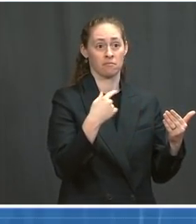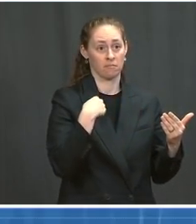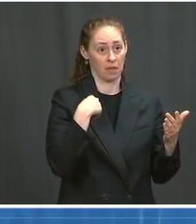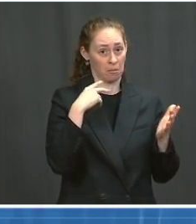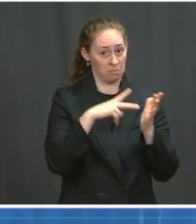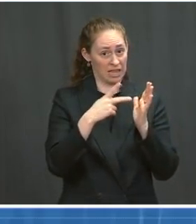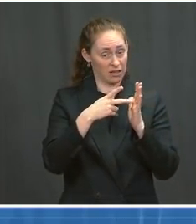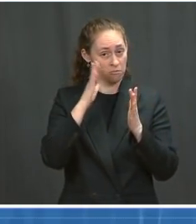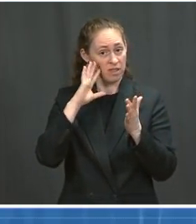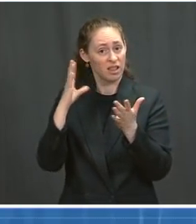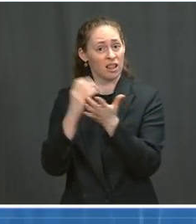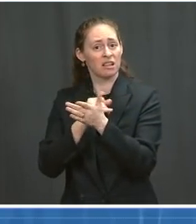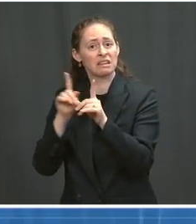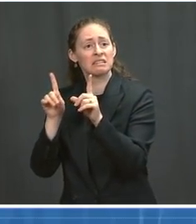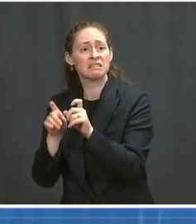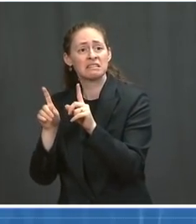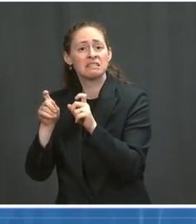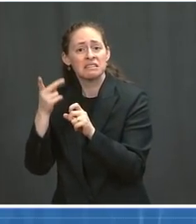not after that?